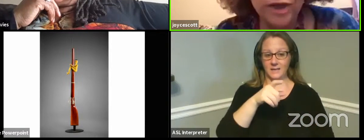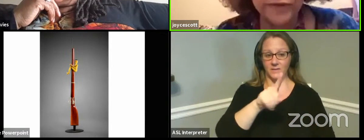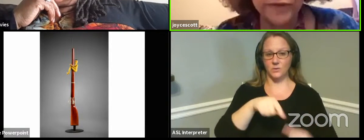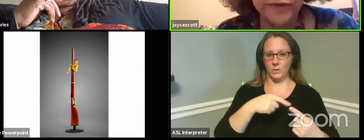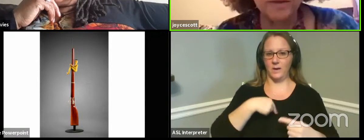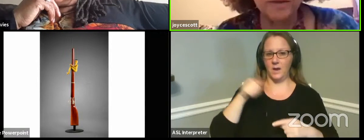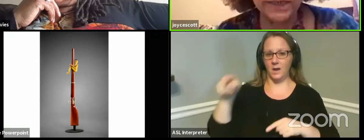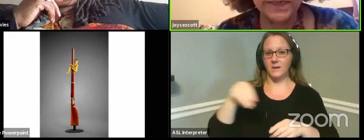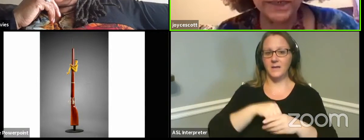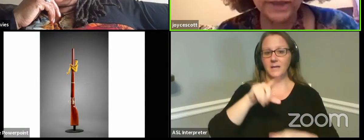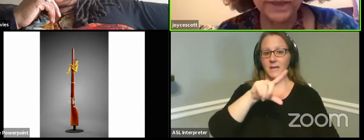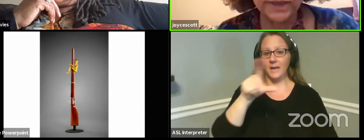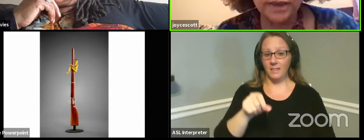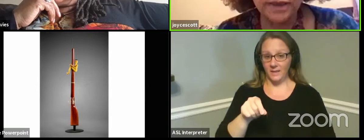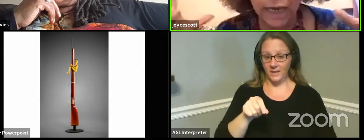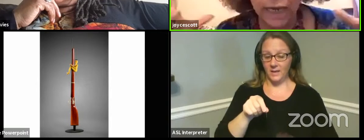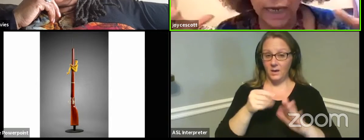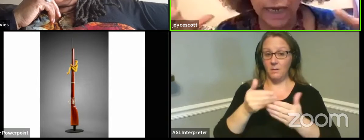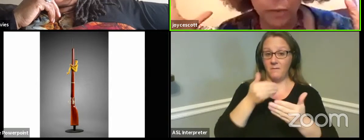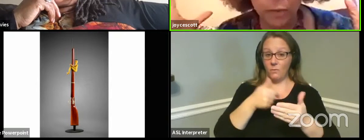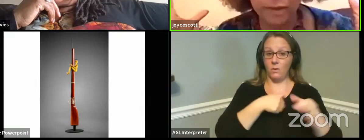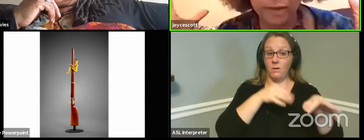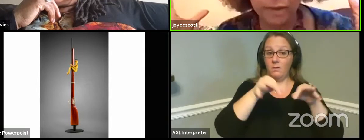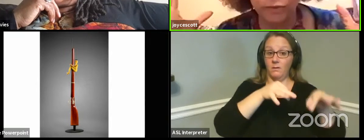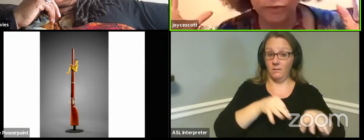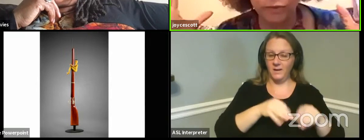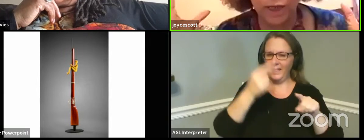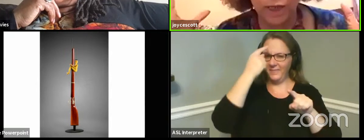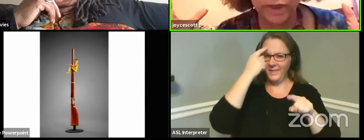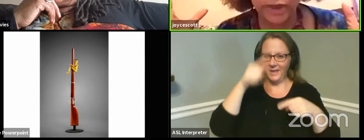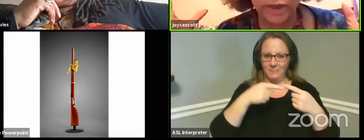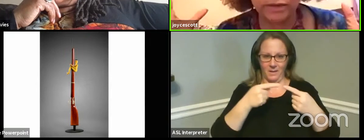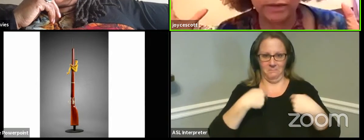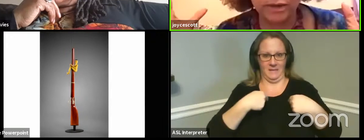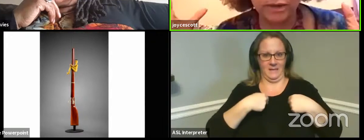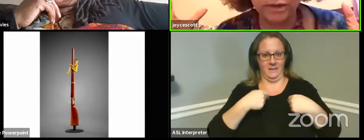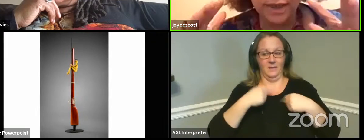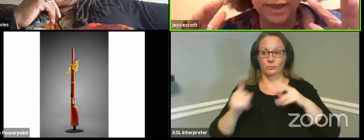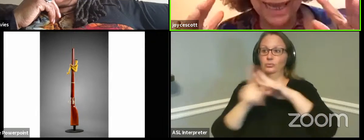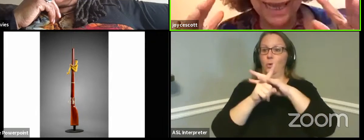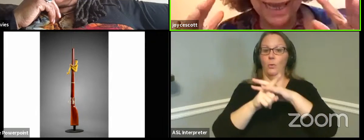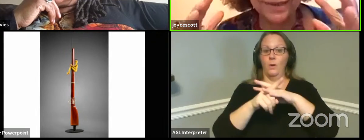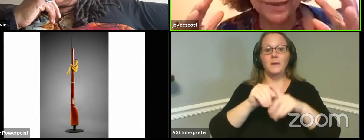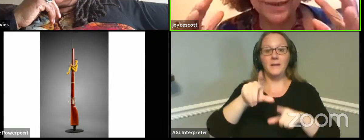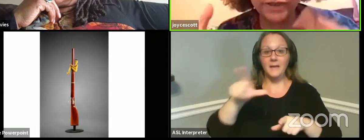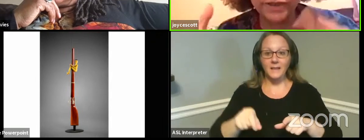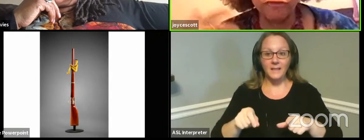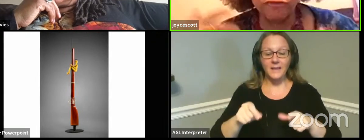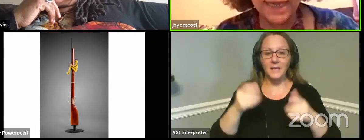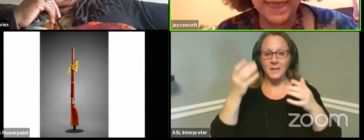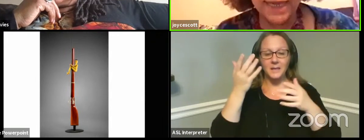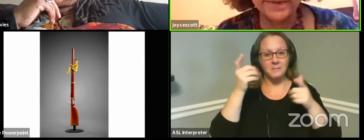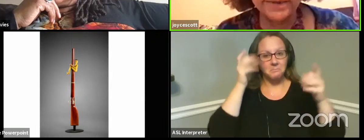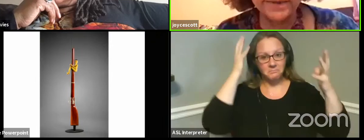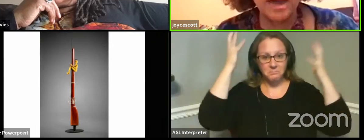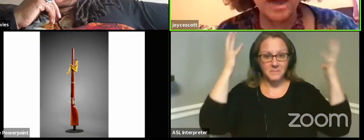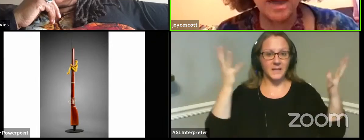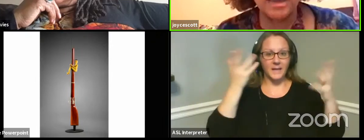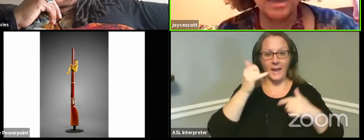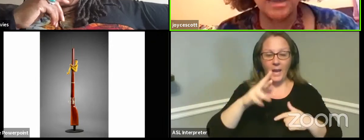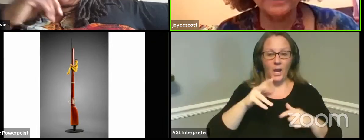have to think about me in Italy. I come in with a big red blonde wig, glasses, dripping